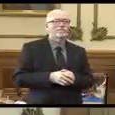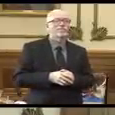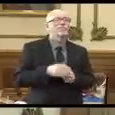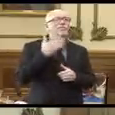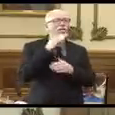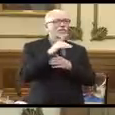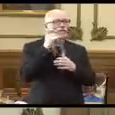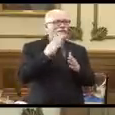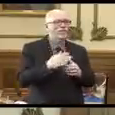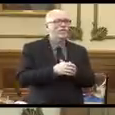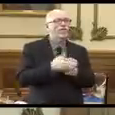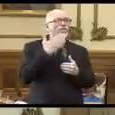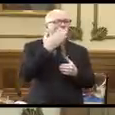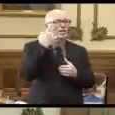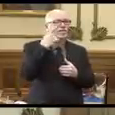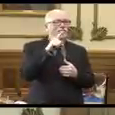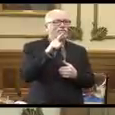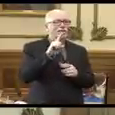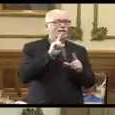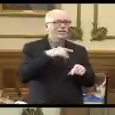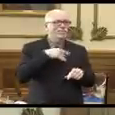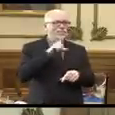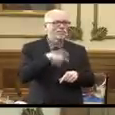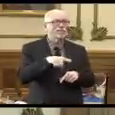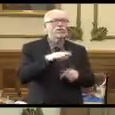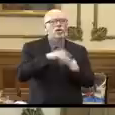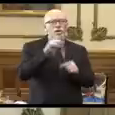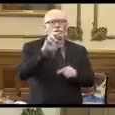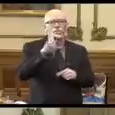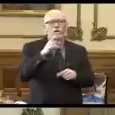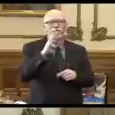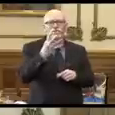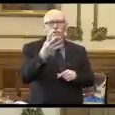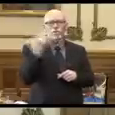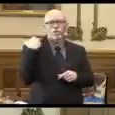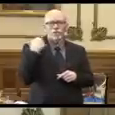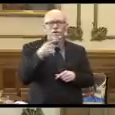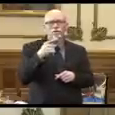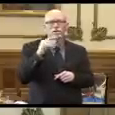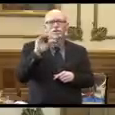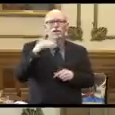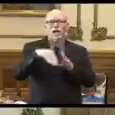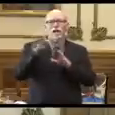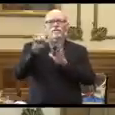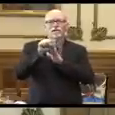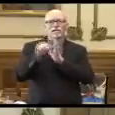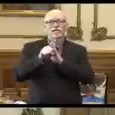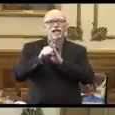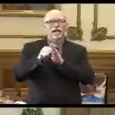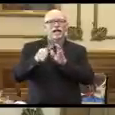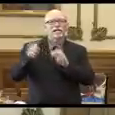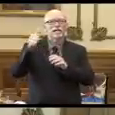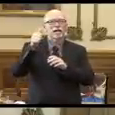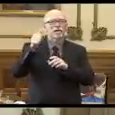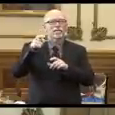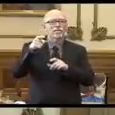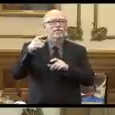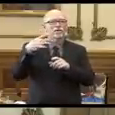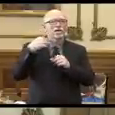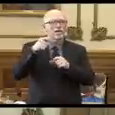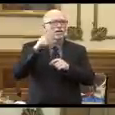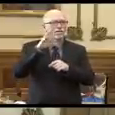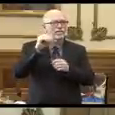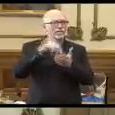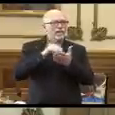Good afternoon, Governor. Thank you for taking this question. On March 4th, it appears an out-of-state executive with Optum Health made a